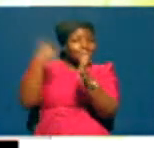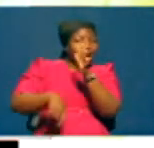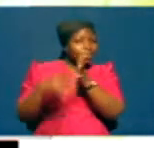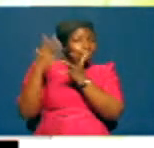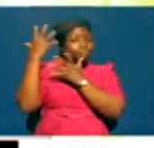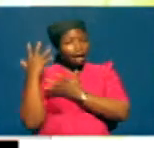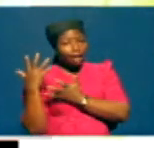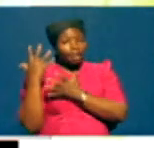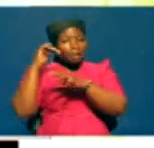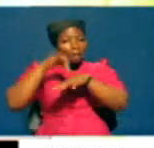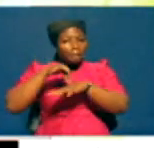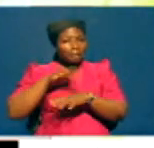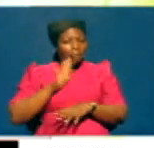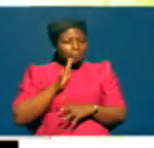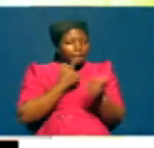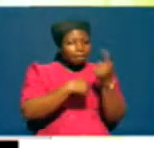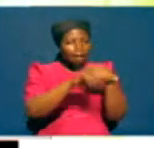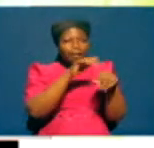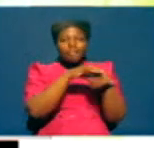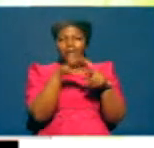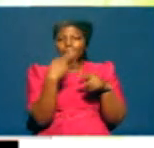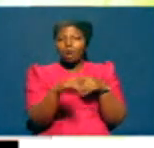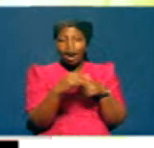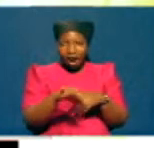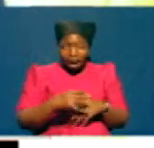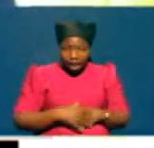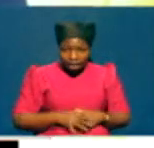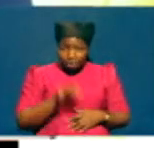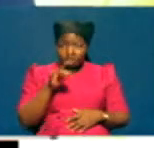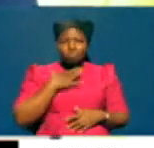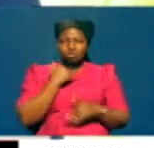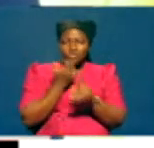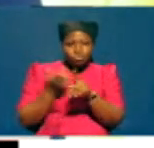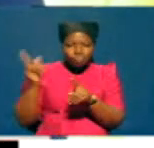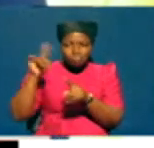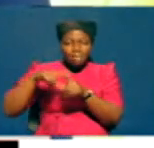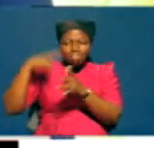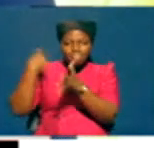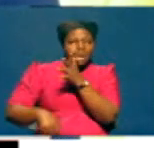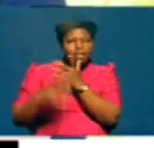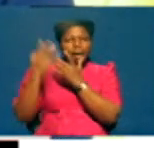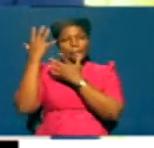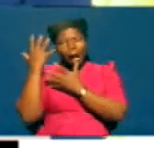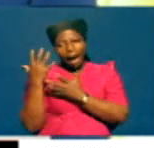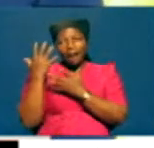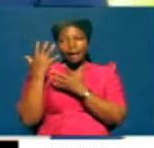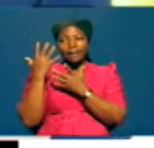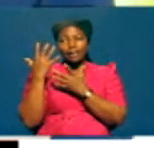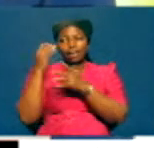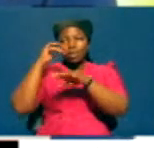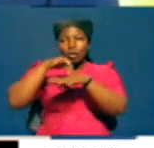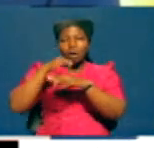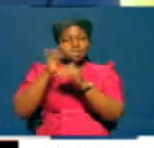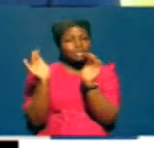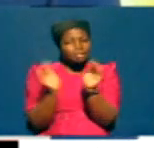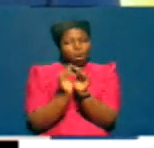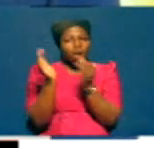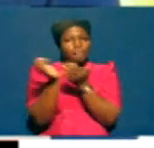on mama mboga? Do you want to increase the tax burden on the small businessman.